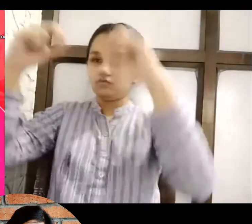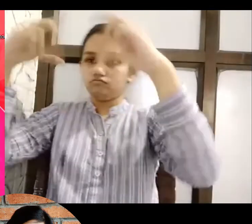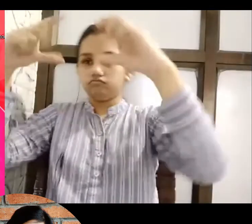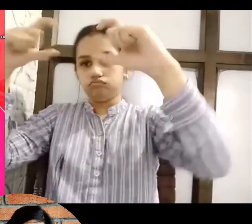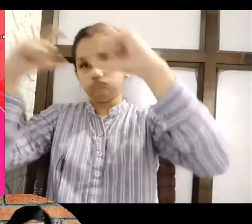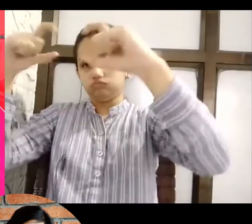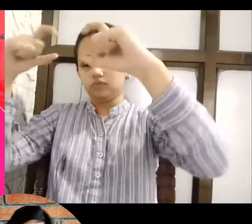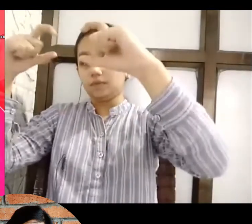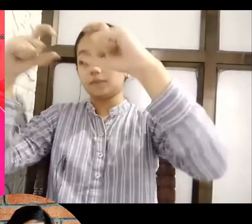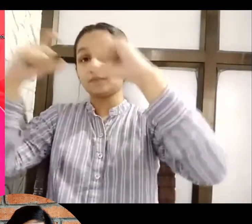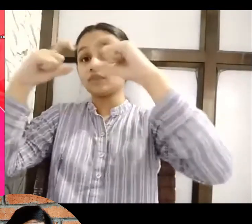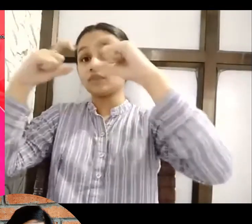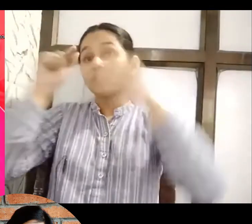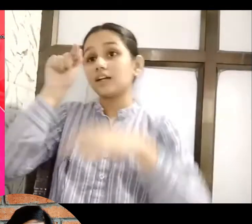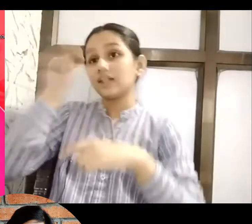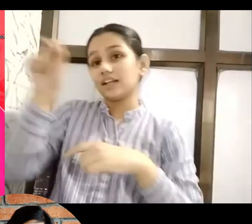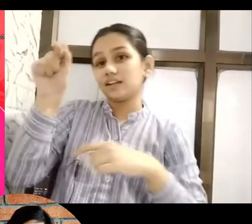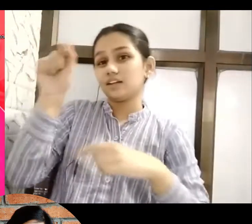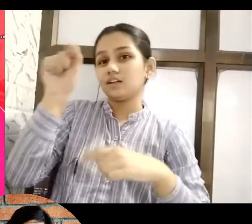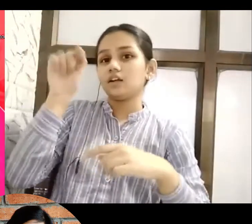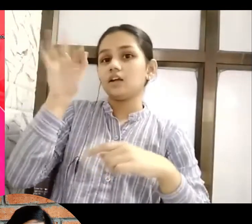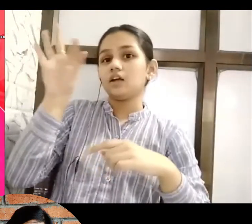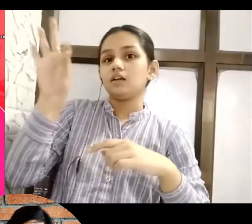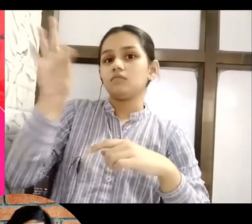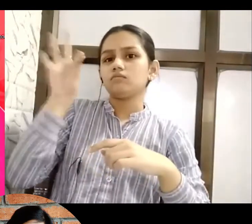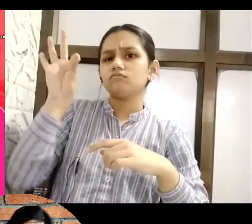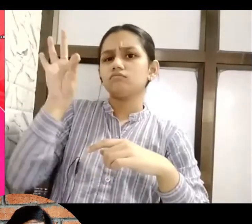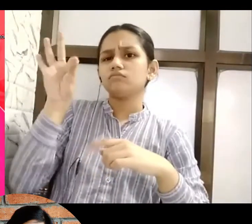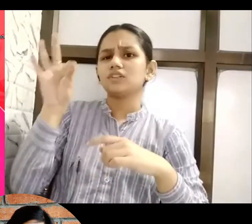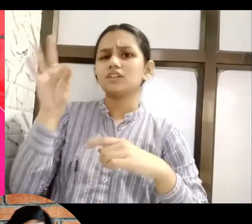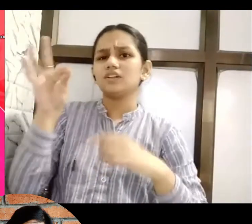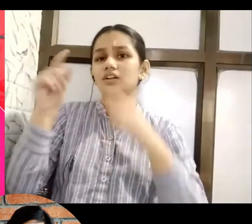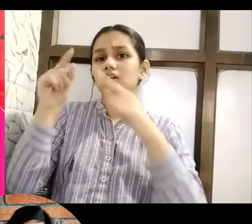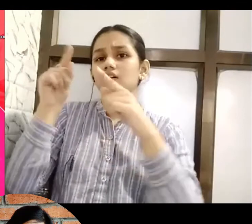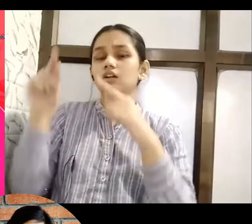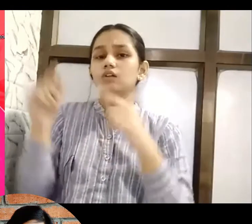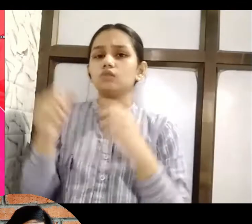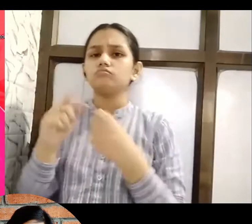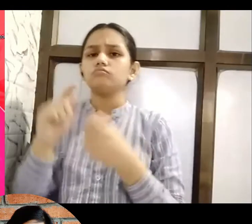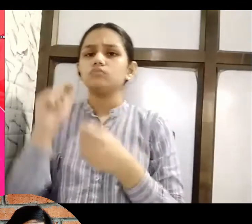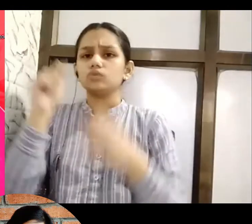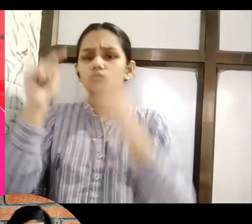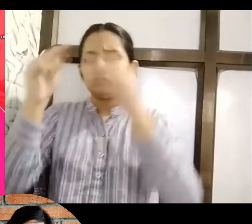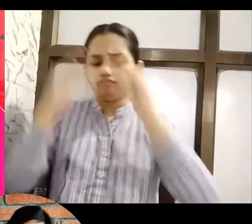I can click on it and over here I am going to the